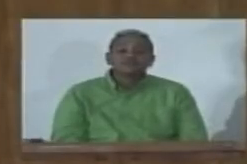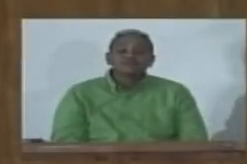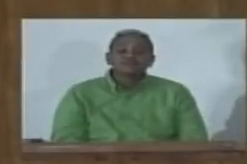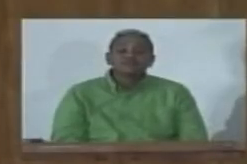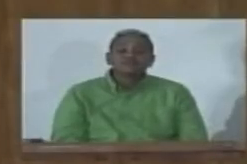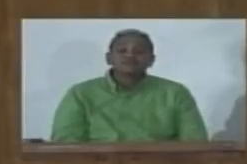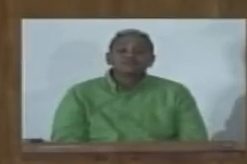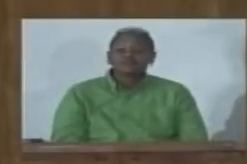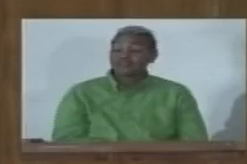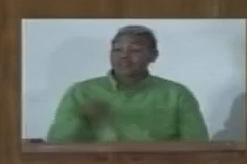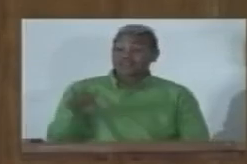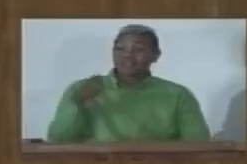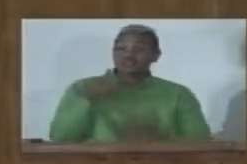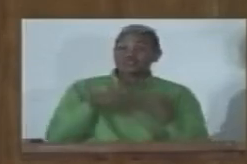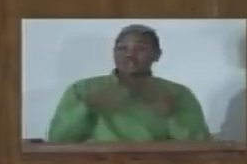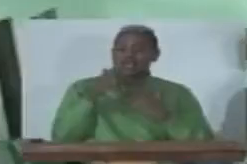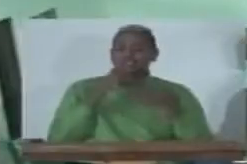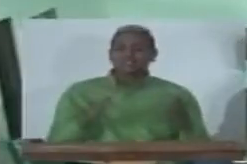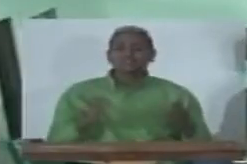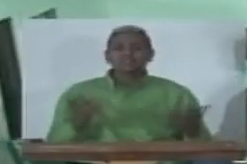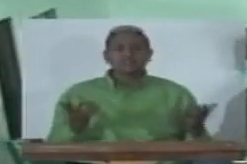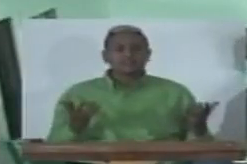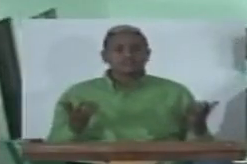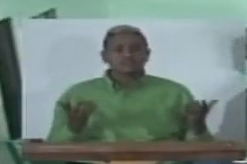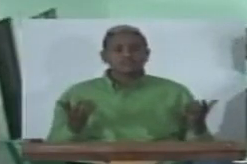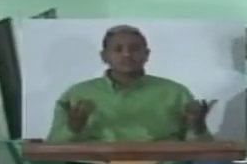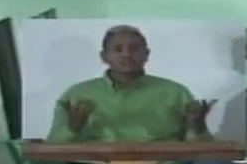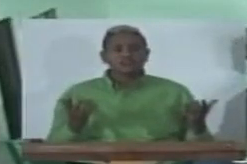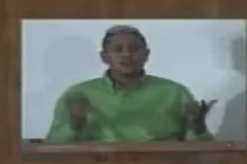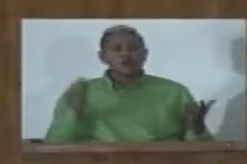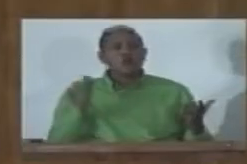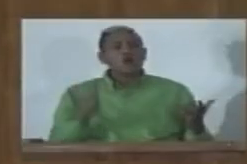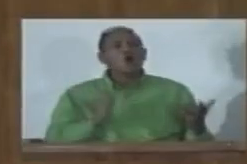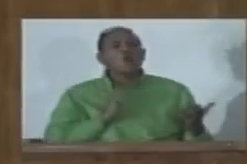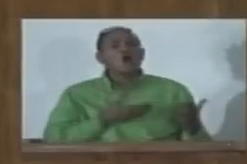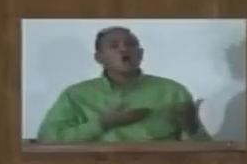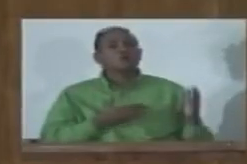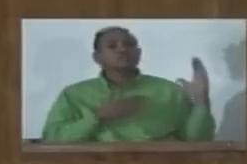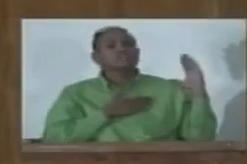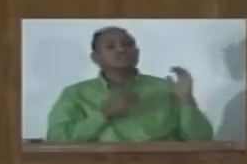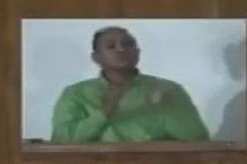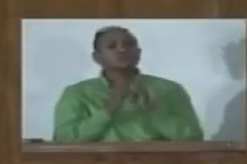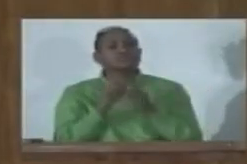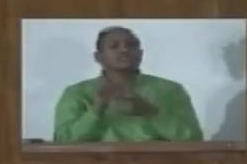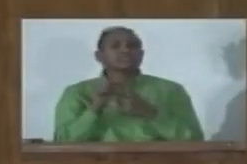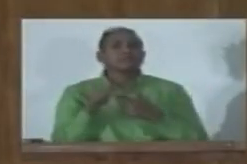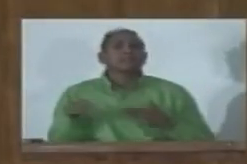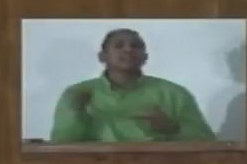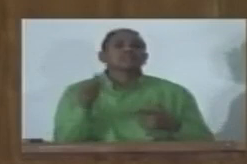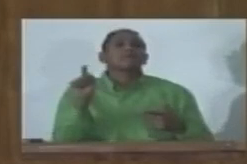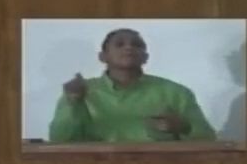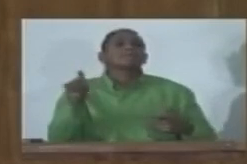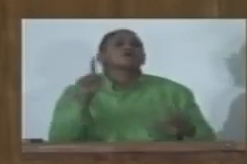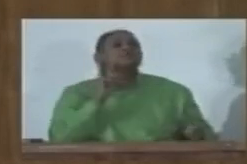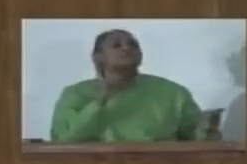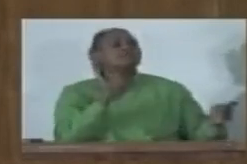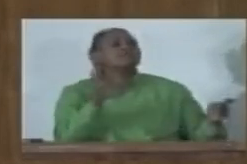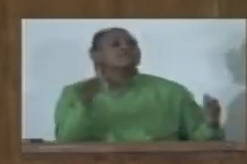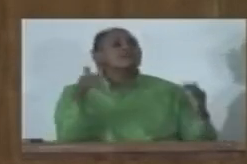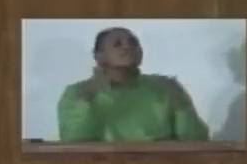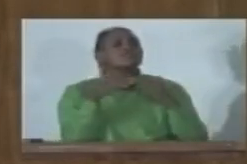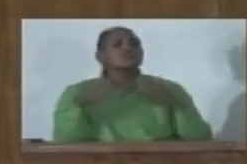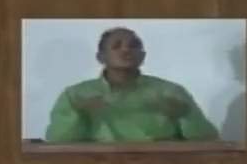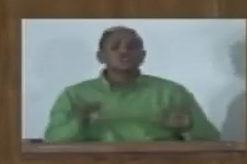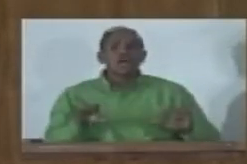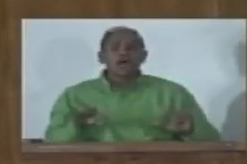As a society, Mr. President, all our citizens with disabilities must be given their fair